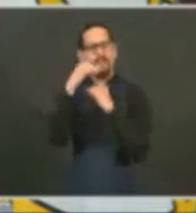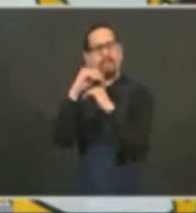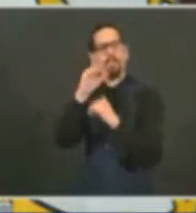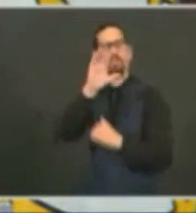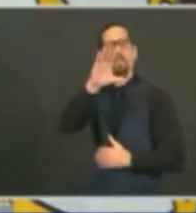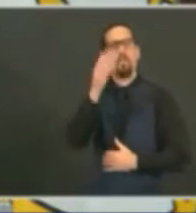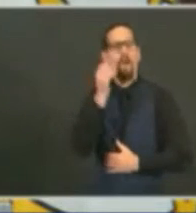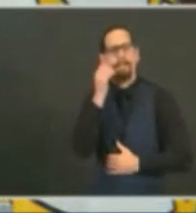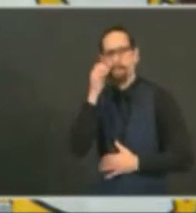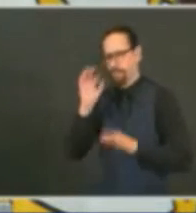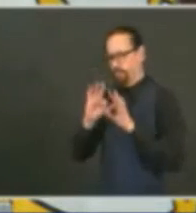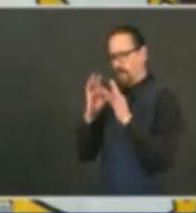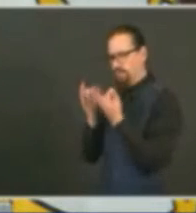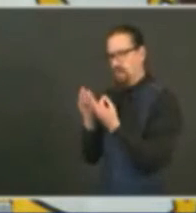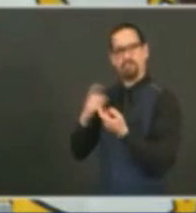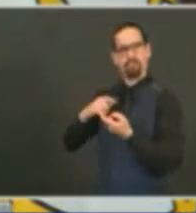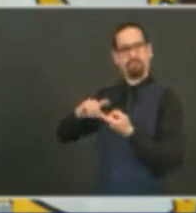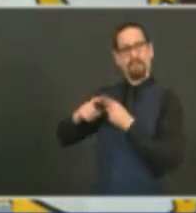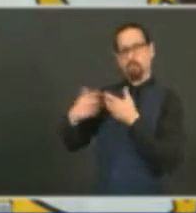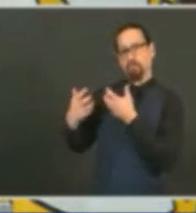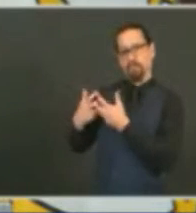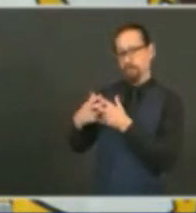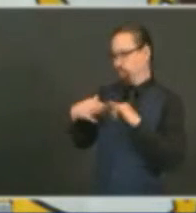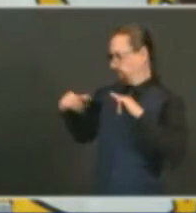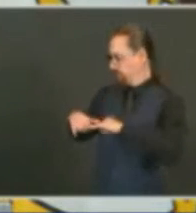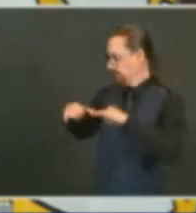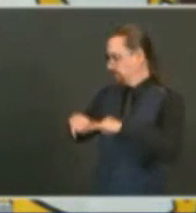masks, and staying off the roads.